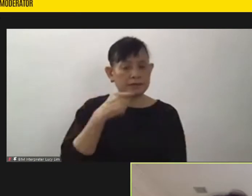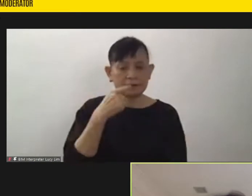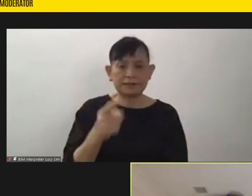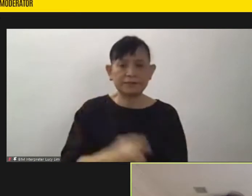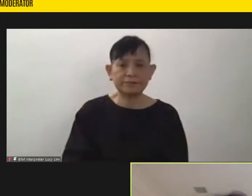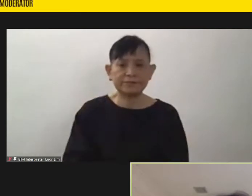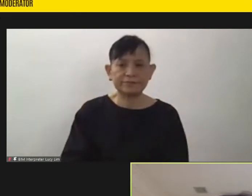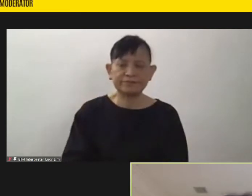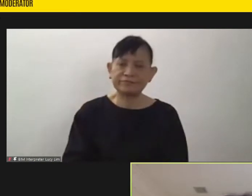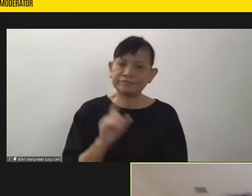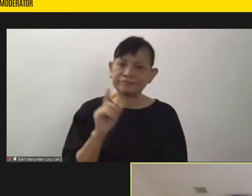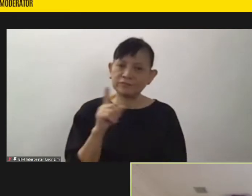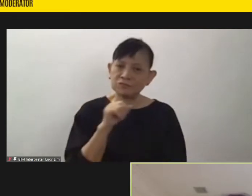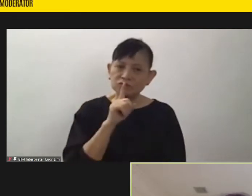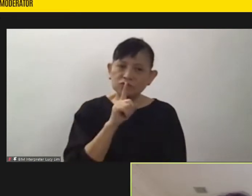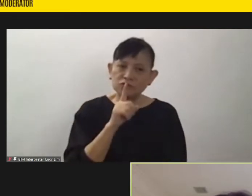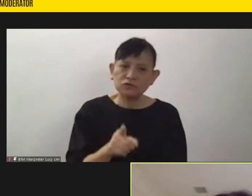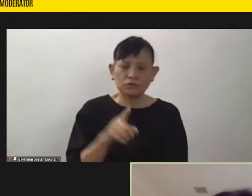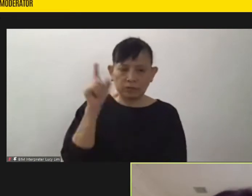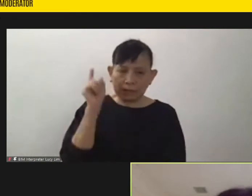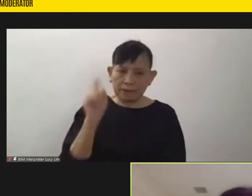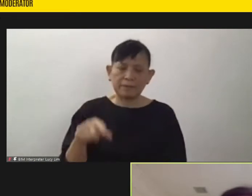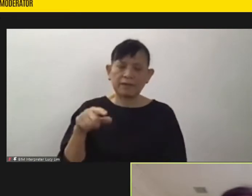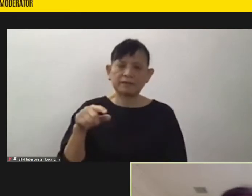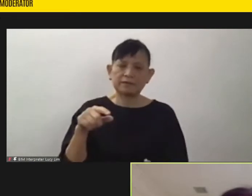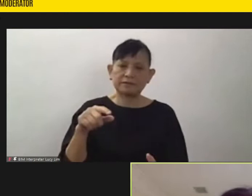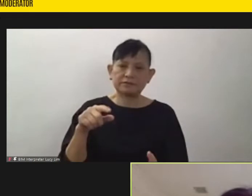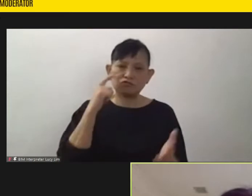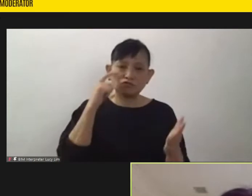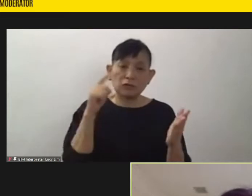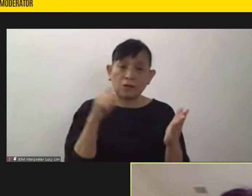It's definitely one that we need to take note of.